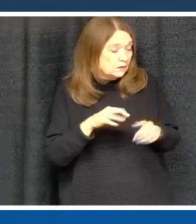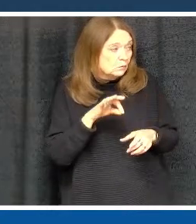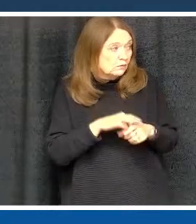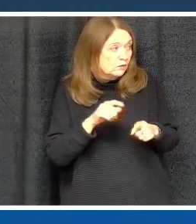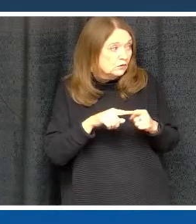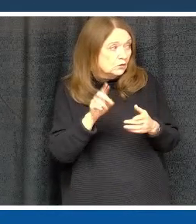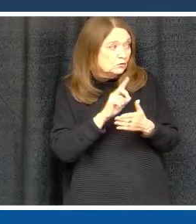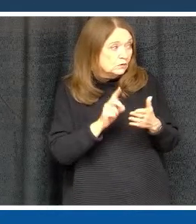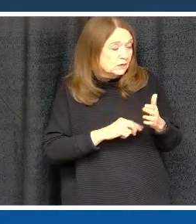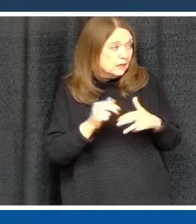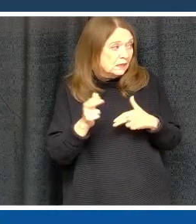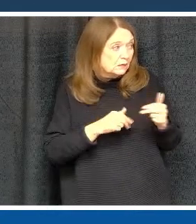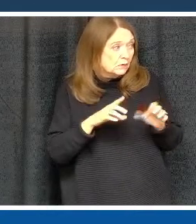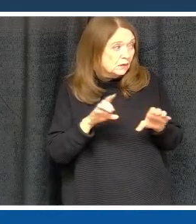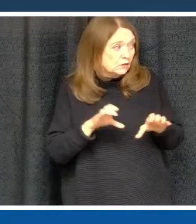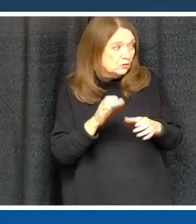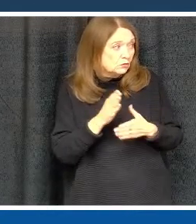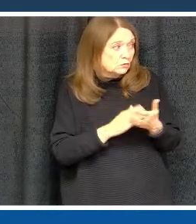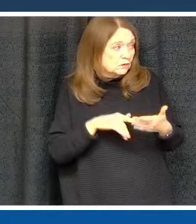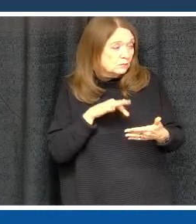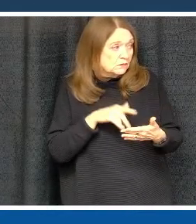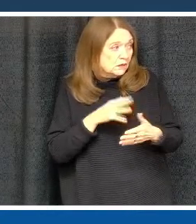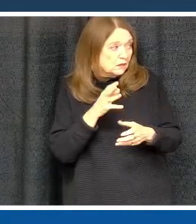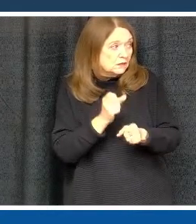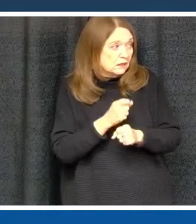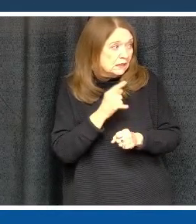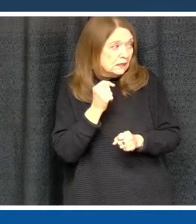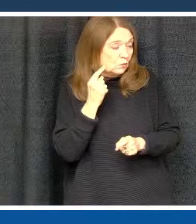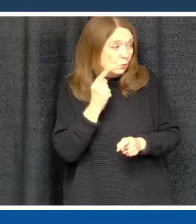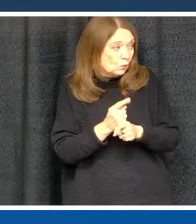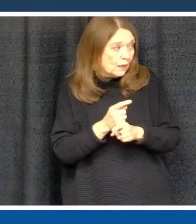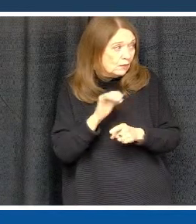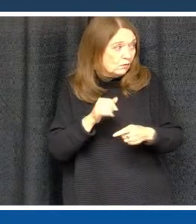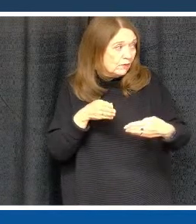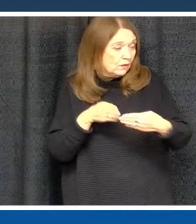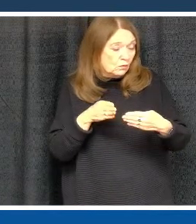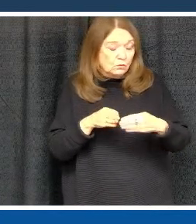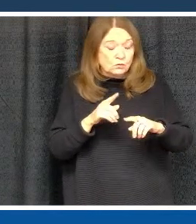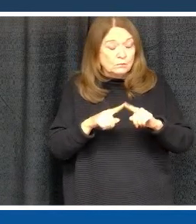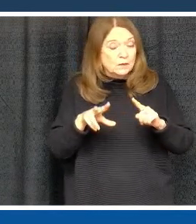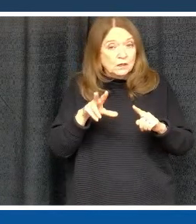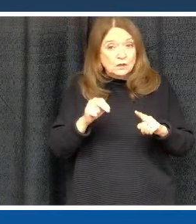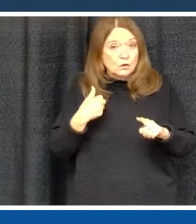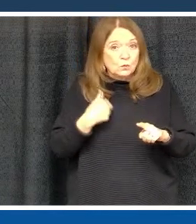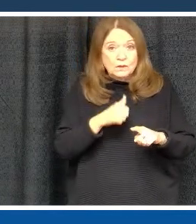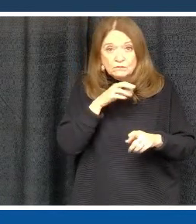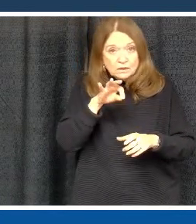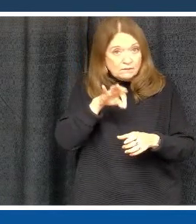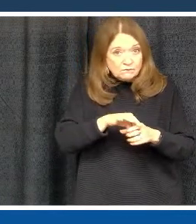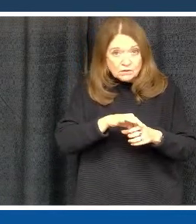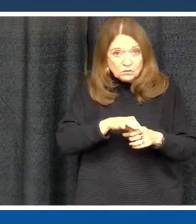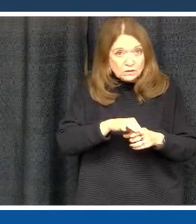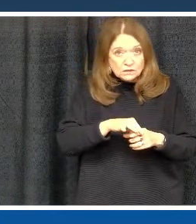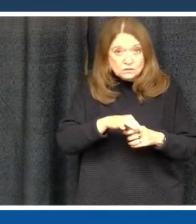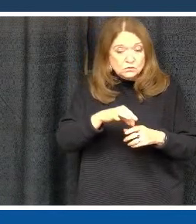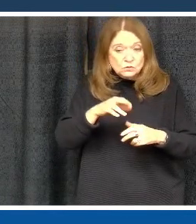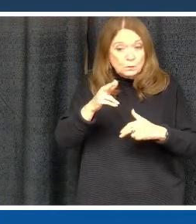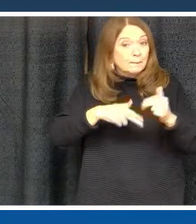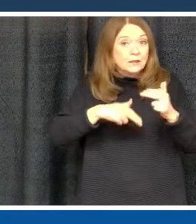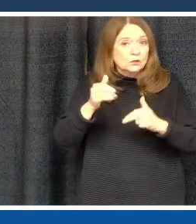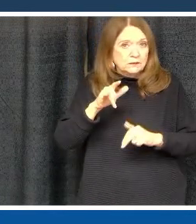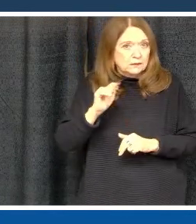design the building and do some studies to get it right on that corner. But no, we have not voted to build the